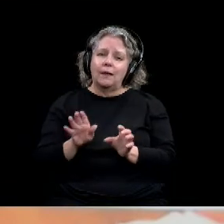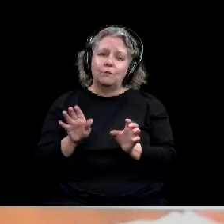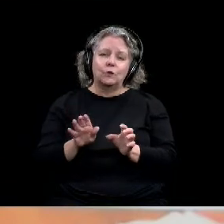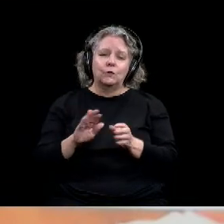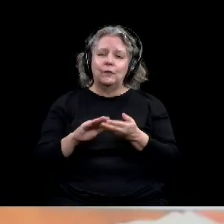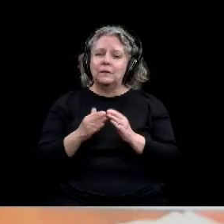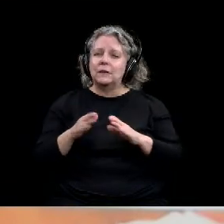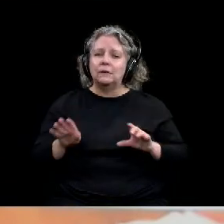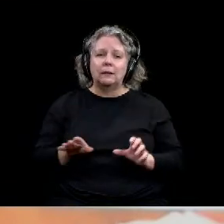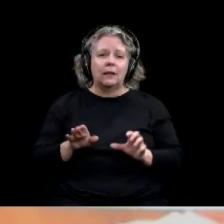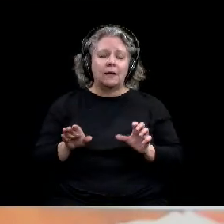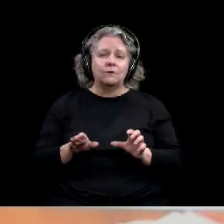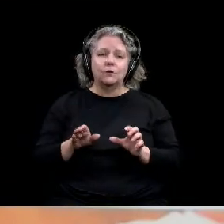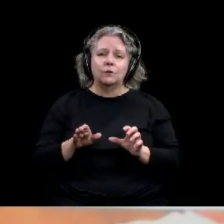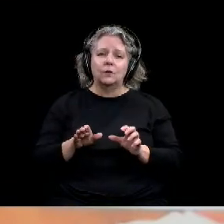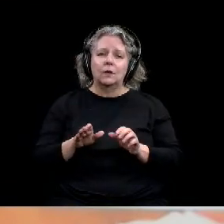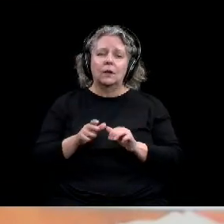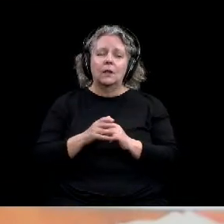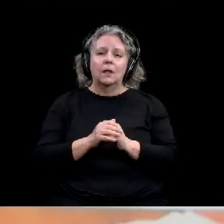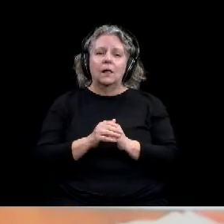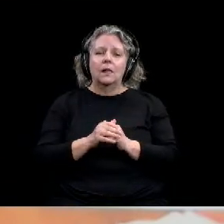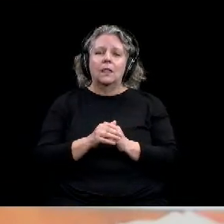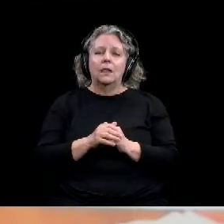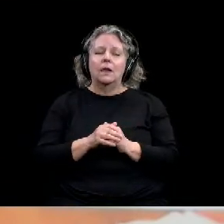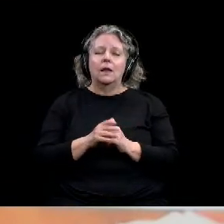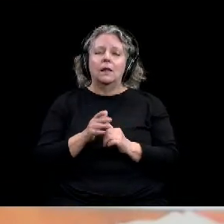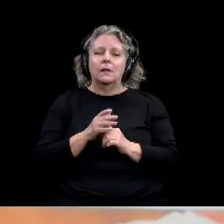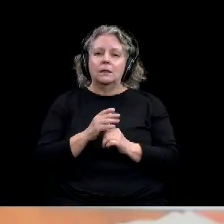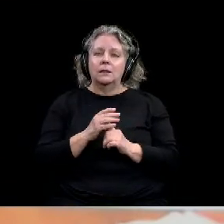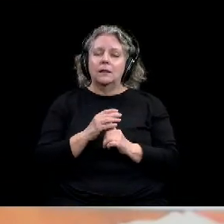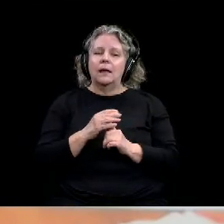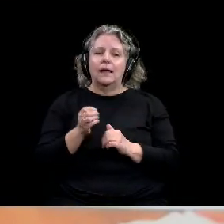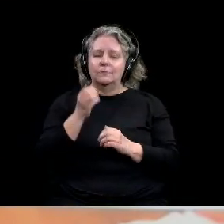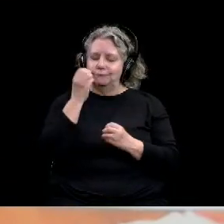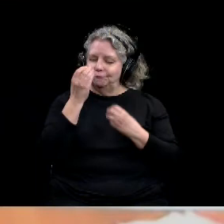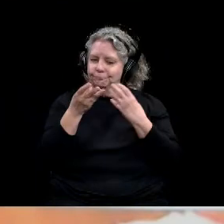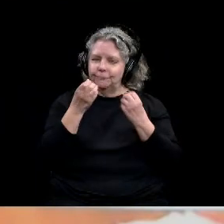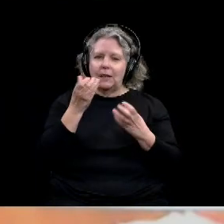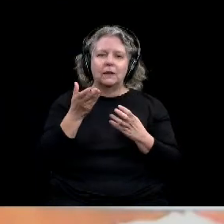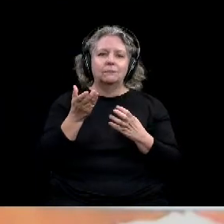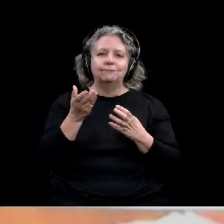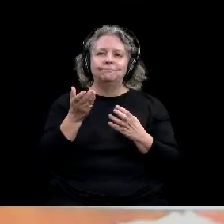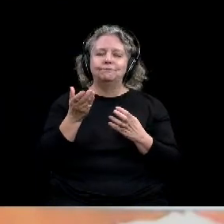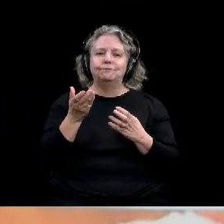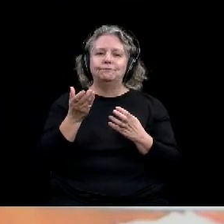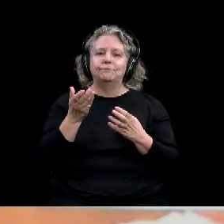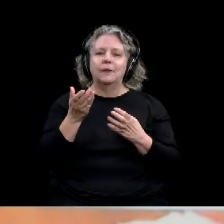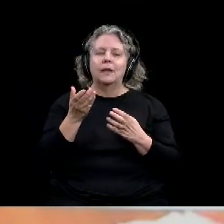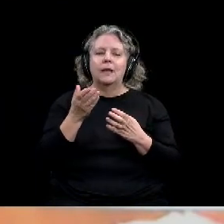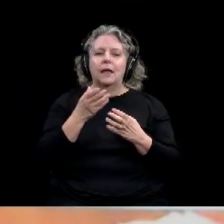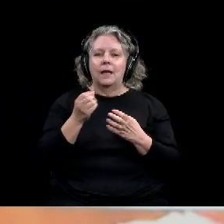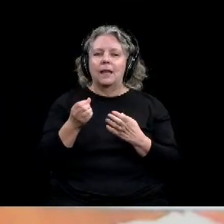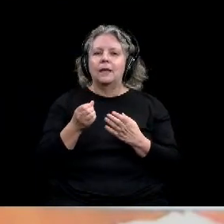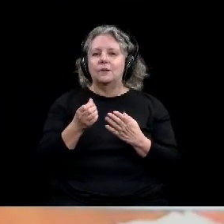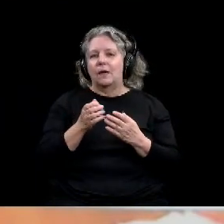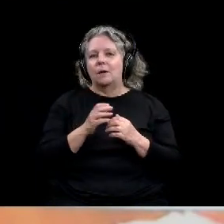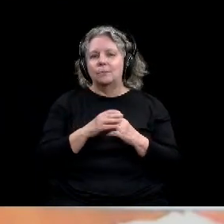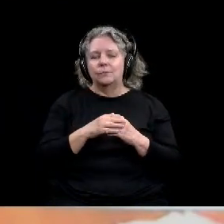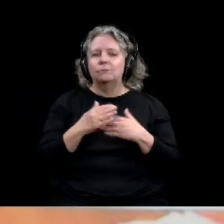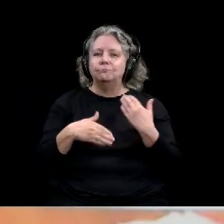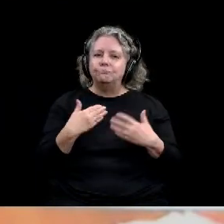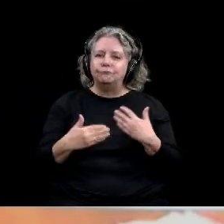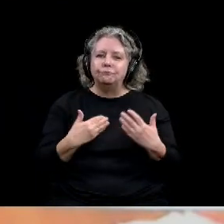the website and keeping the team ahead of the curve in providing the vaccination and